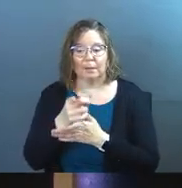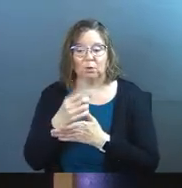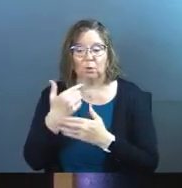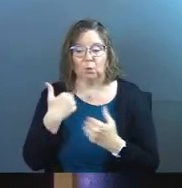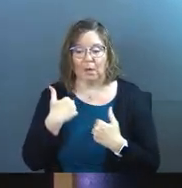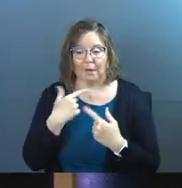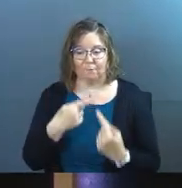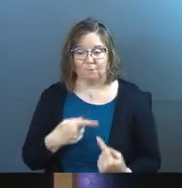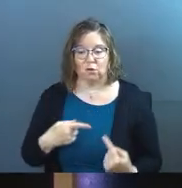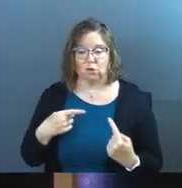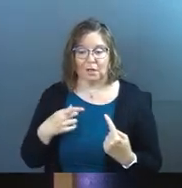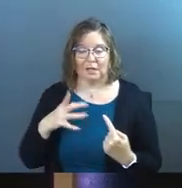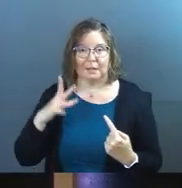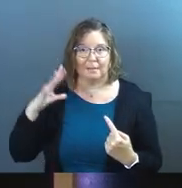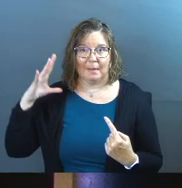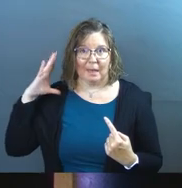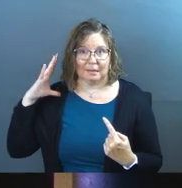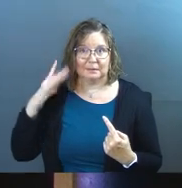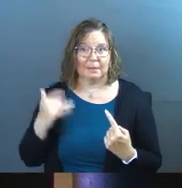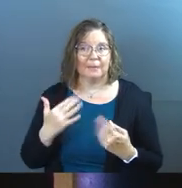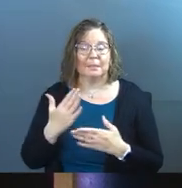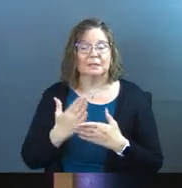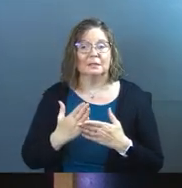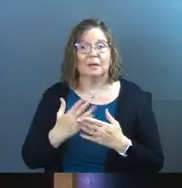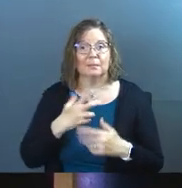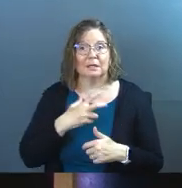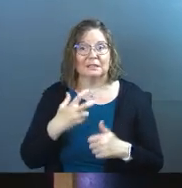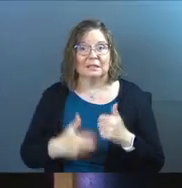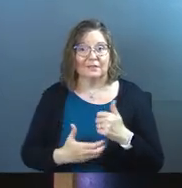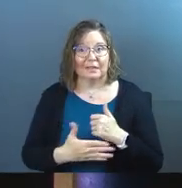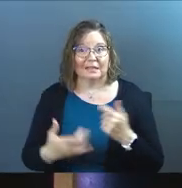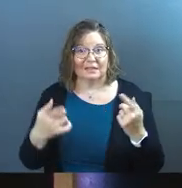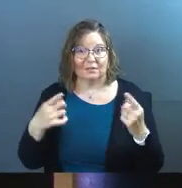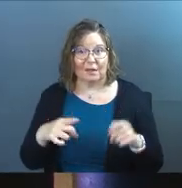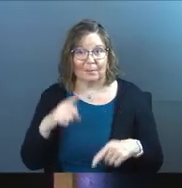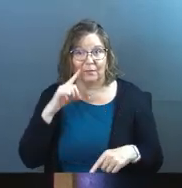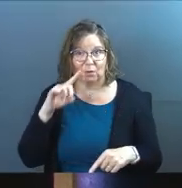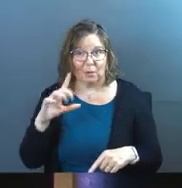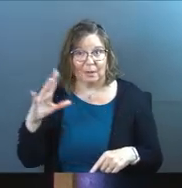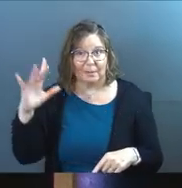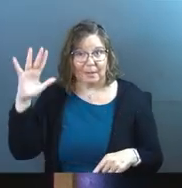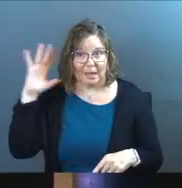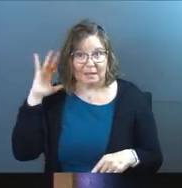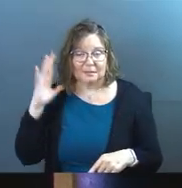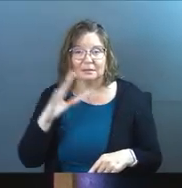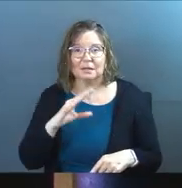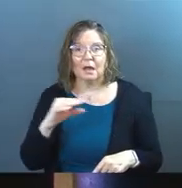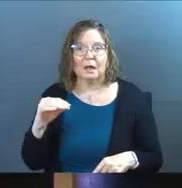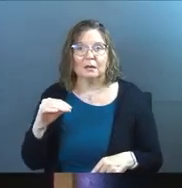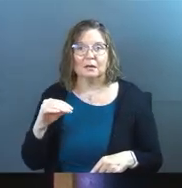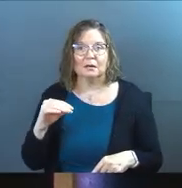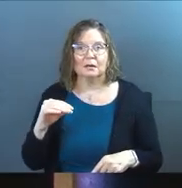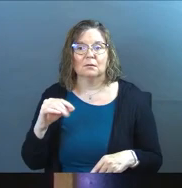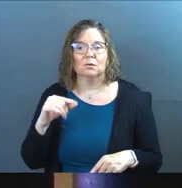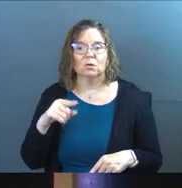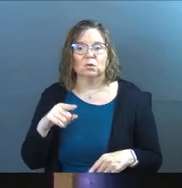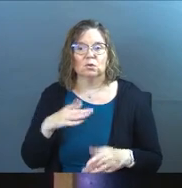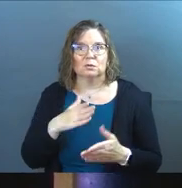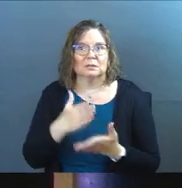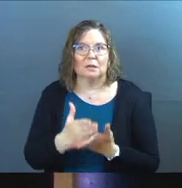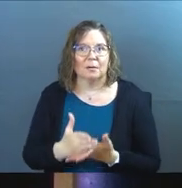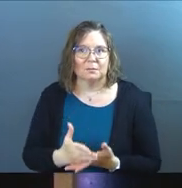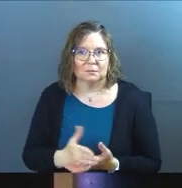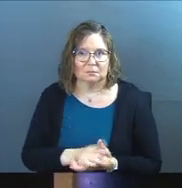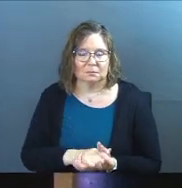maybe you have struggled in the past. Maybe some very difficult things have happened for you in the past, and so you just